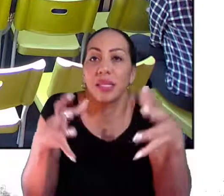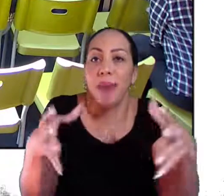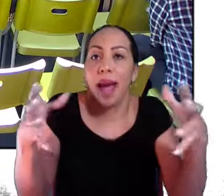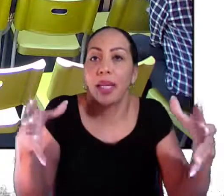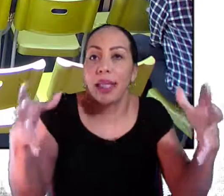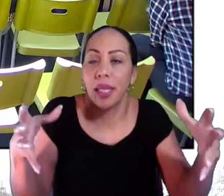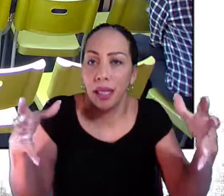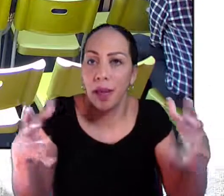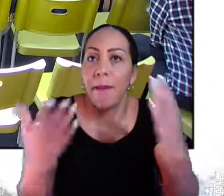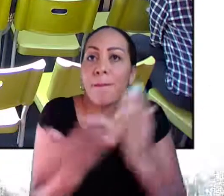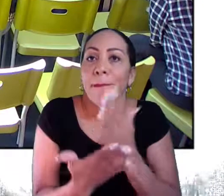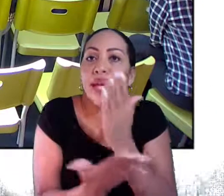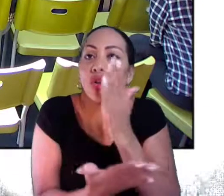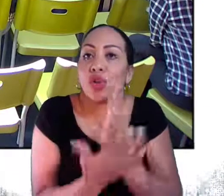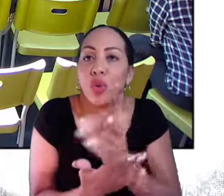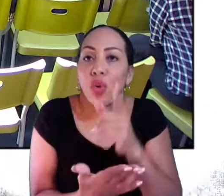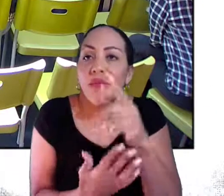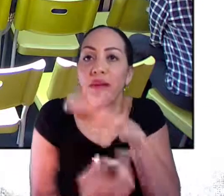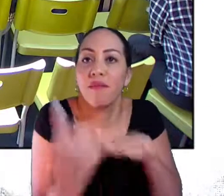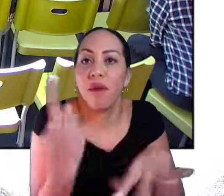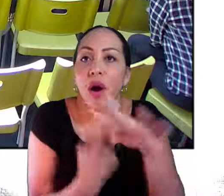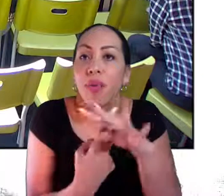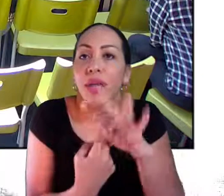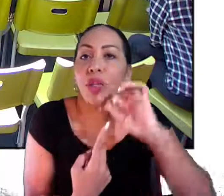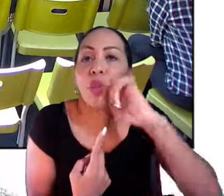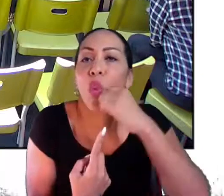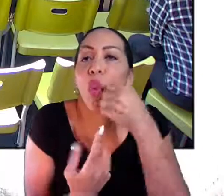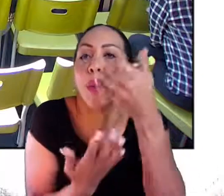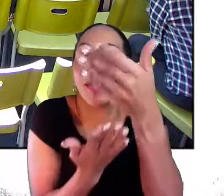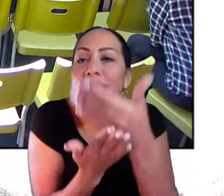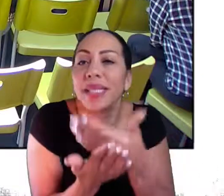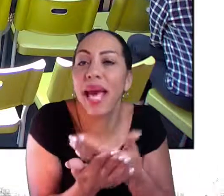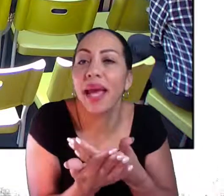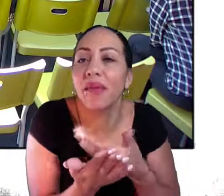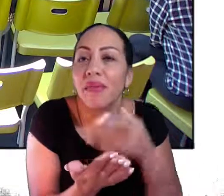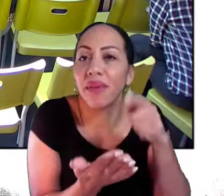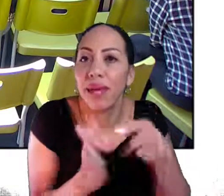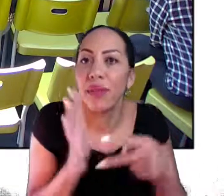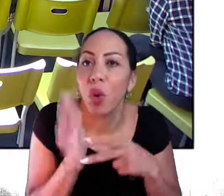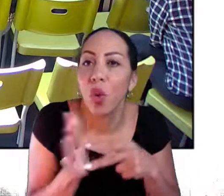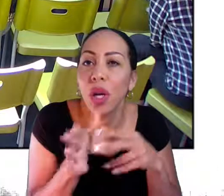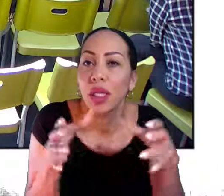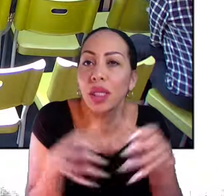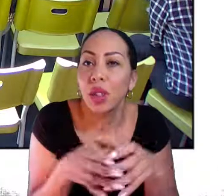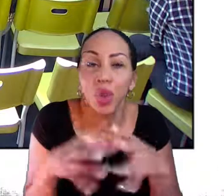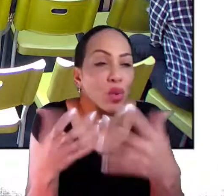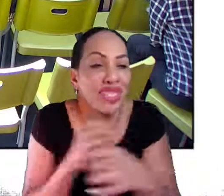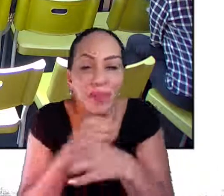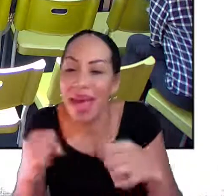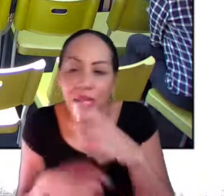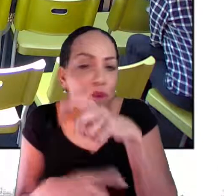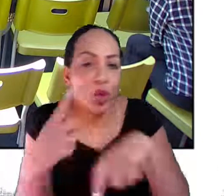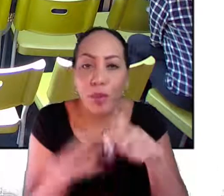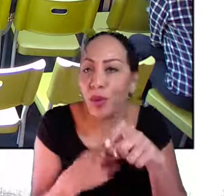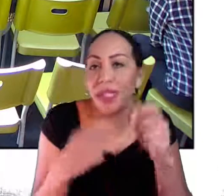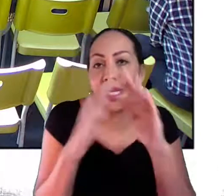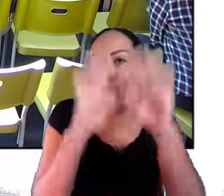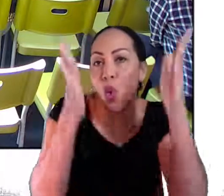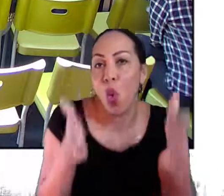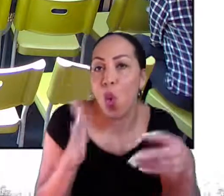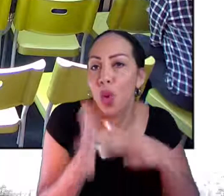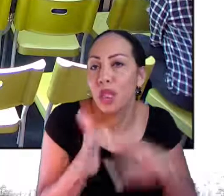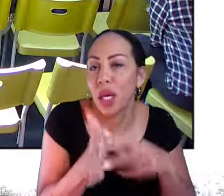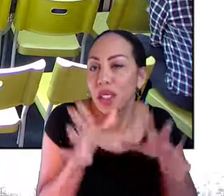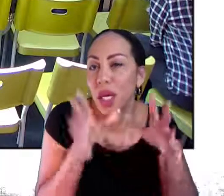warm, inviting environments, that the balance of an organisation, or a space or a community, kind of raises